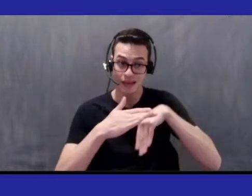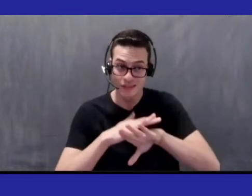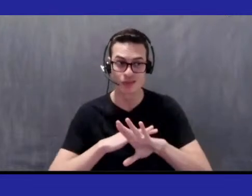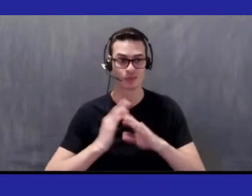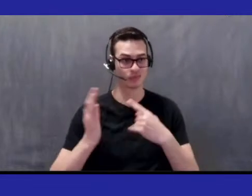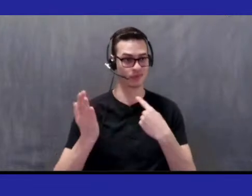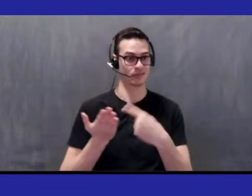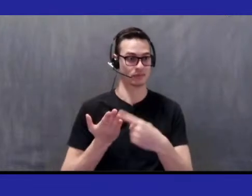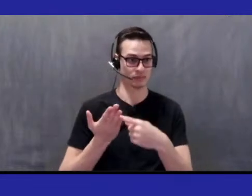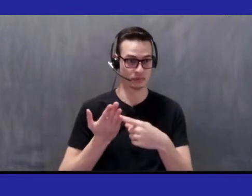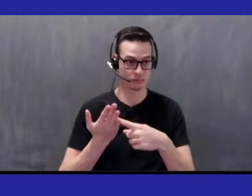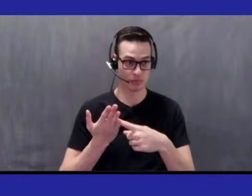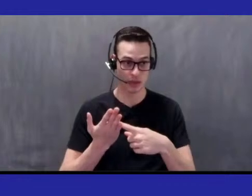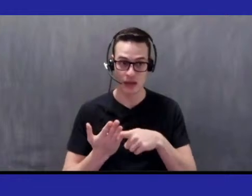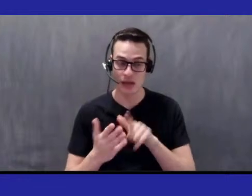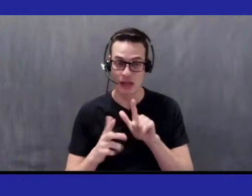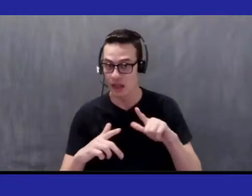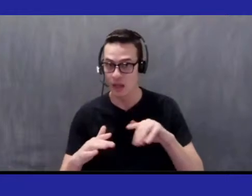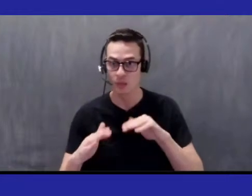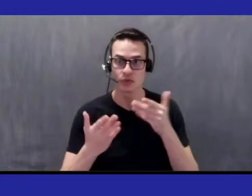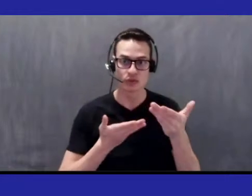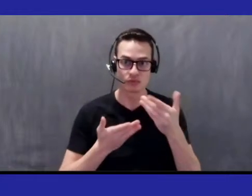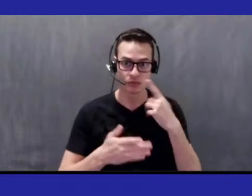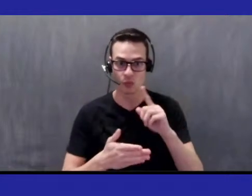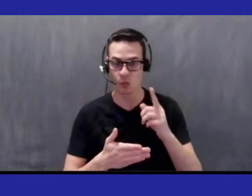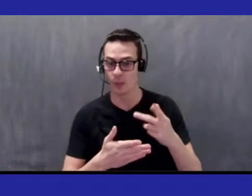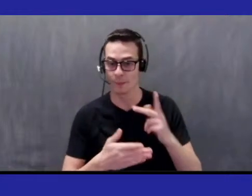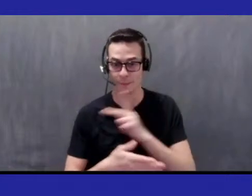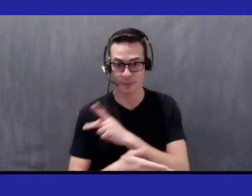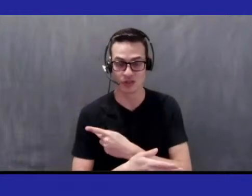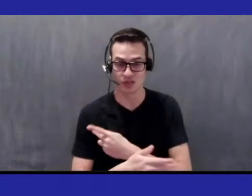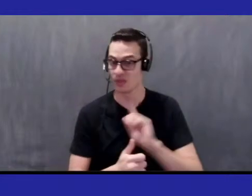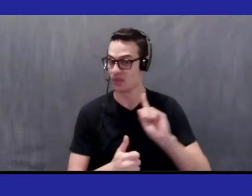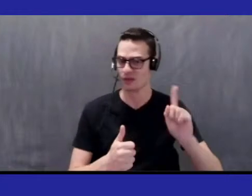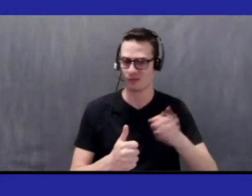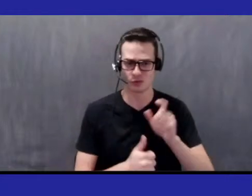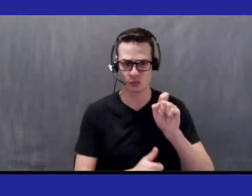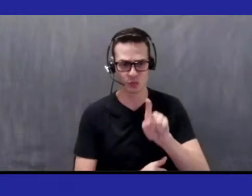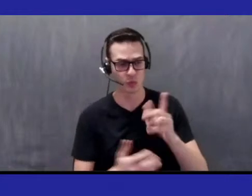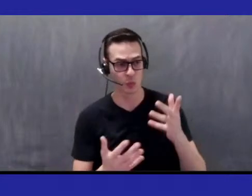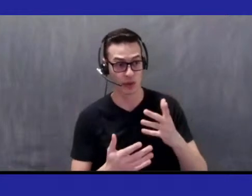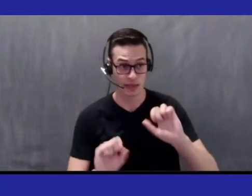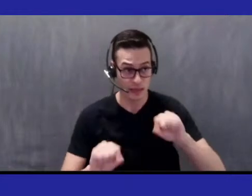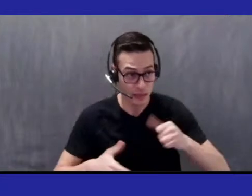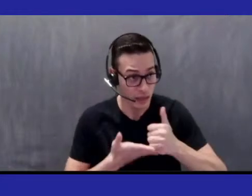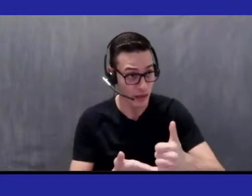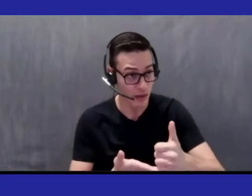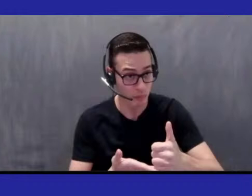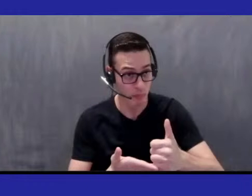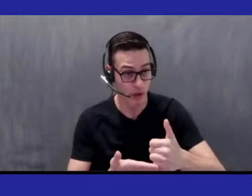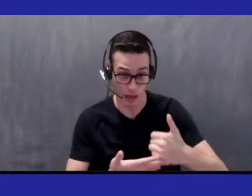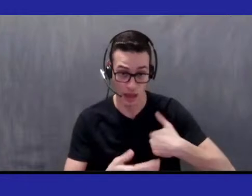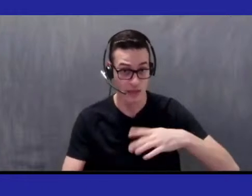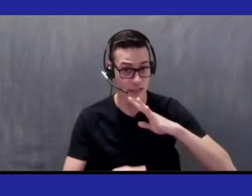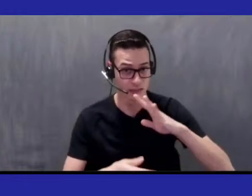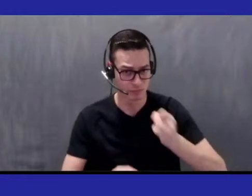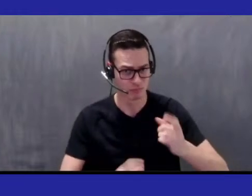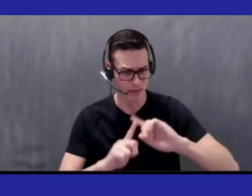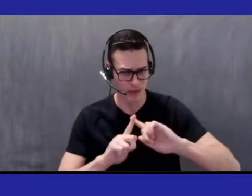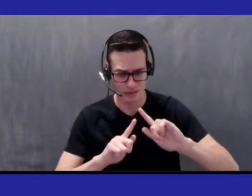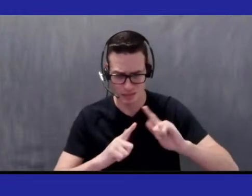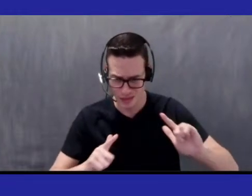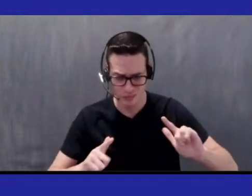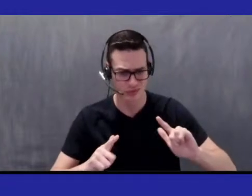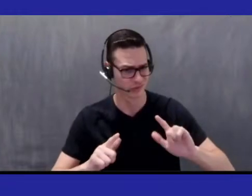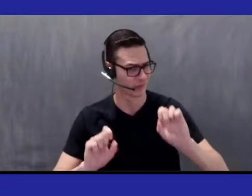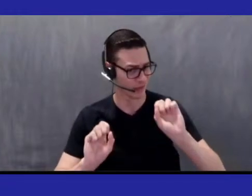services for patients, one of the first things that the employees ask us is, can I help? I speak a second language. And actually, what comes